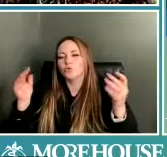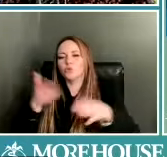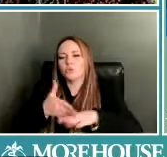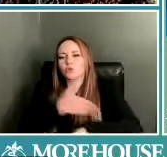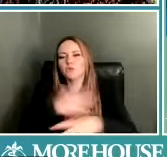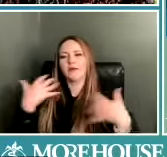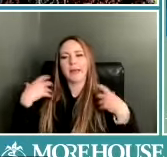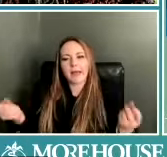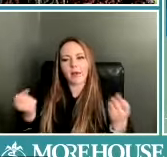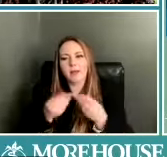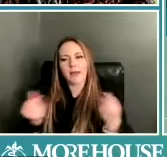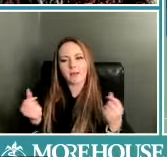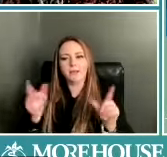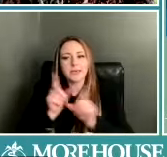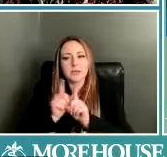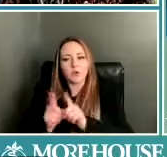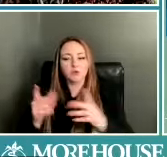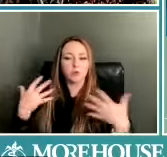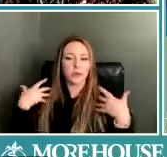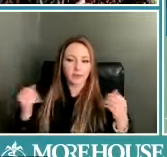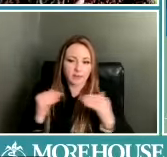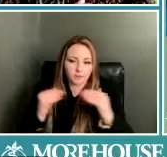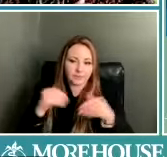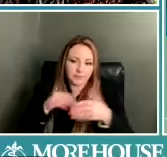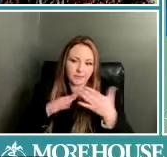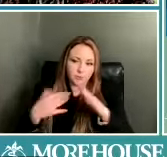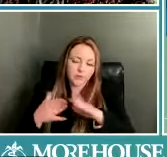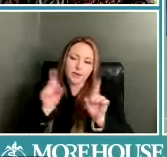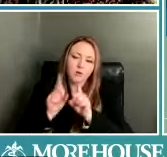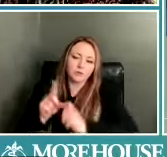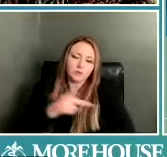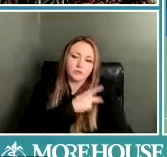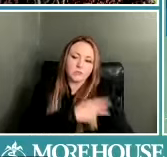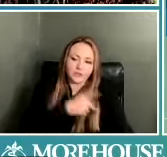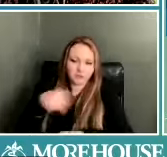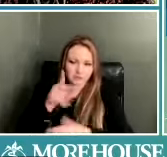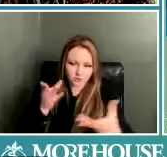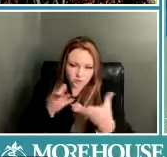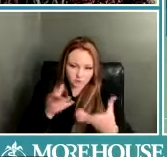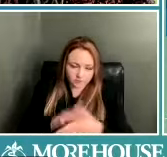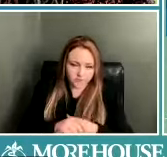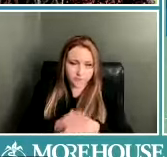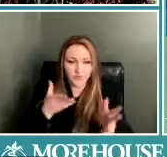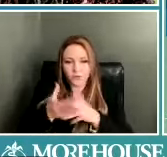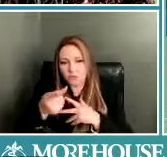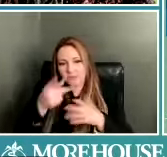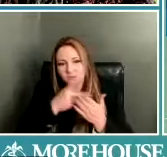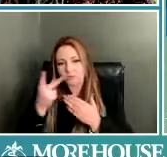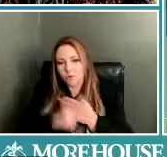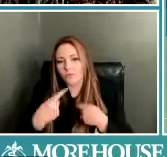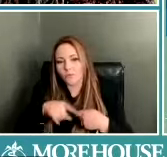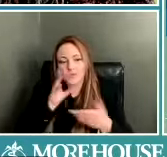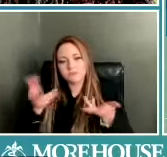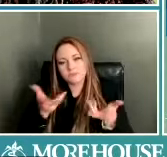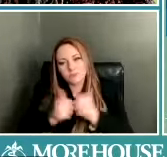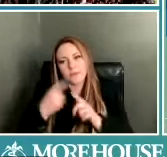and advance health equity in the communities and among the patients that they serve. And so through this program, we engage in